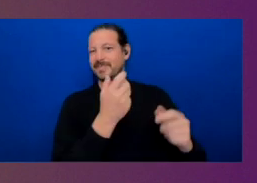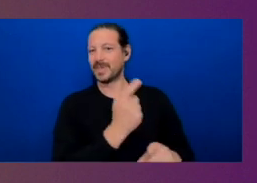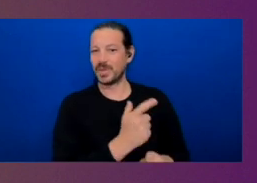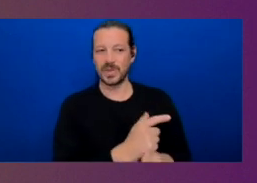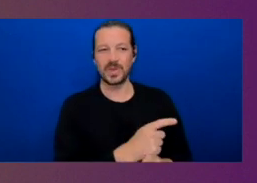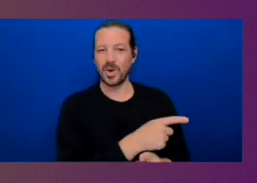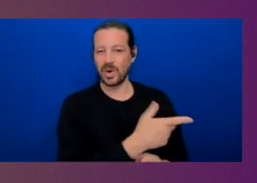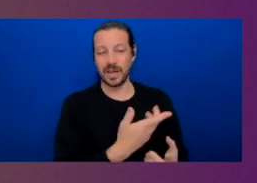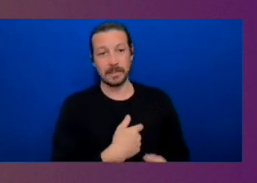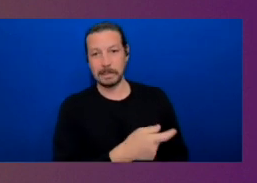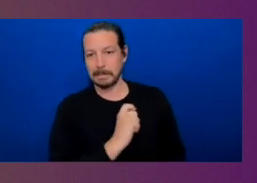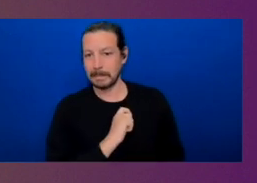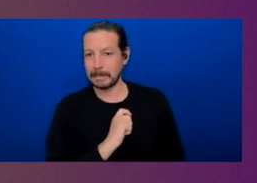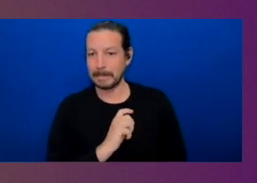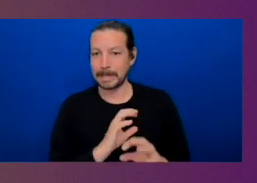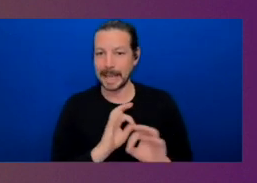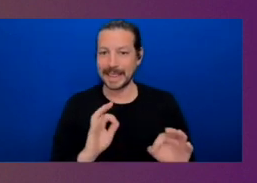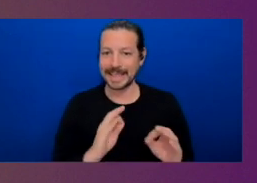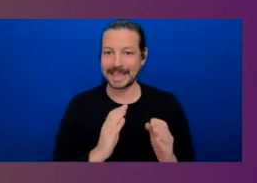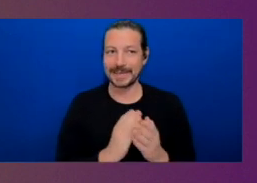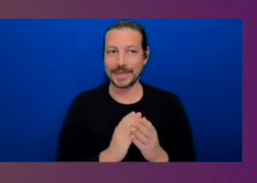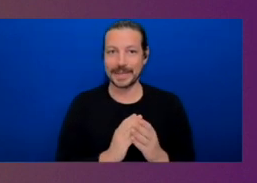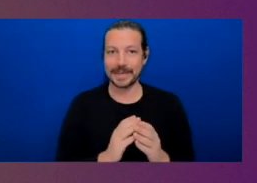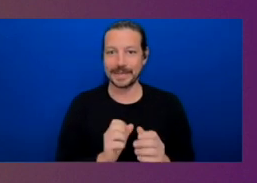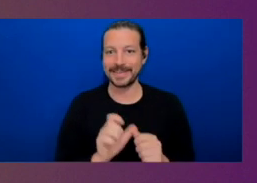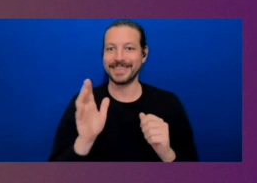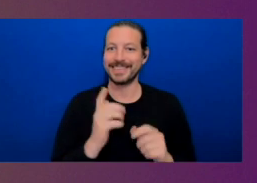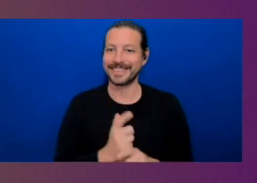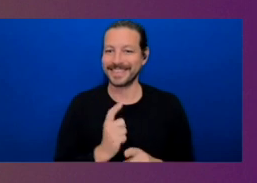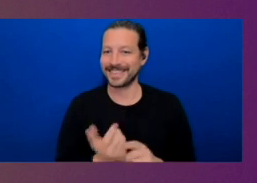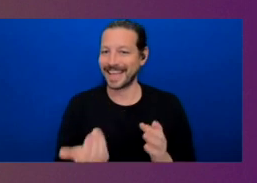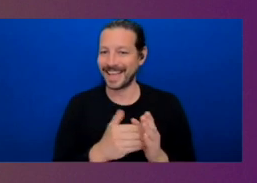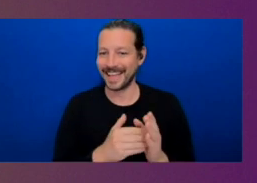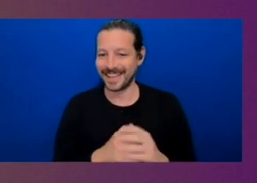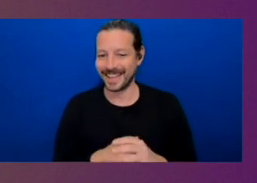because nothing I have to say is really remarkable. I guess